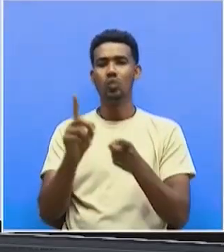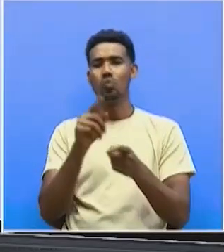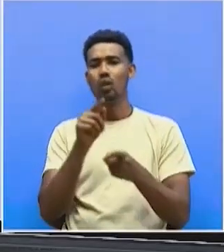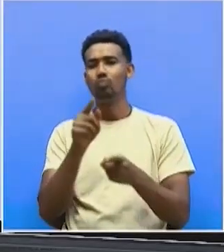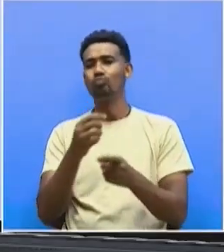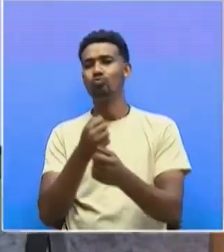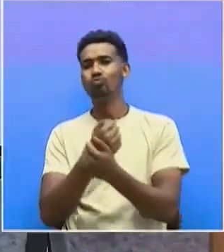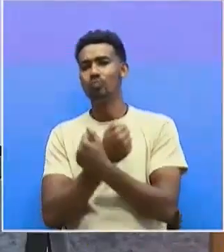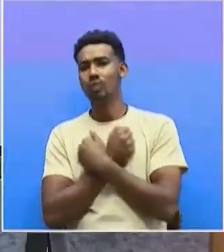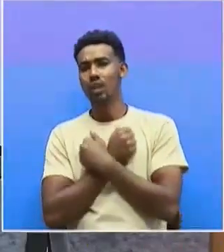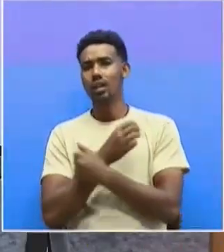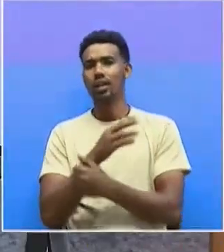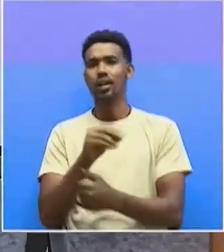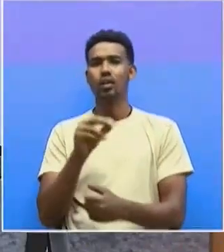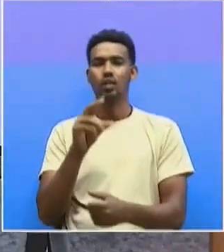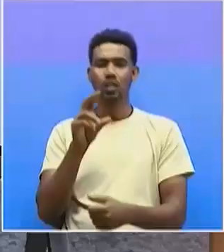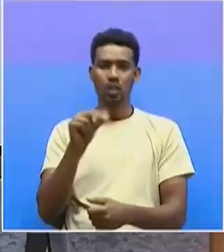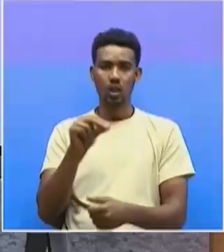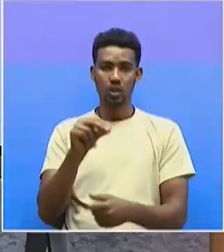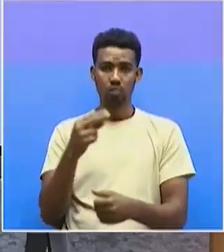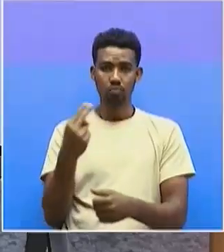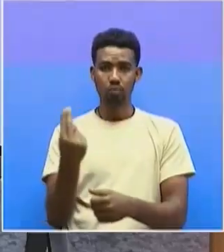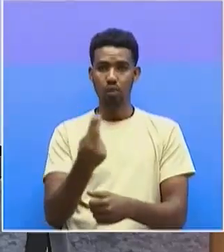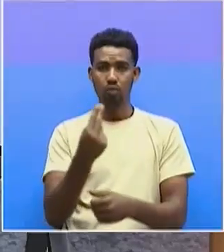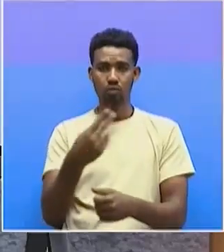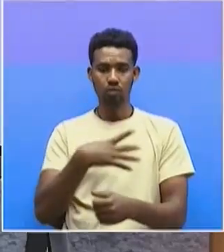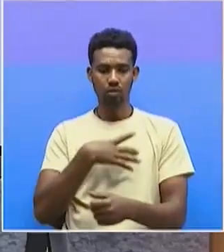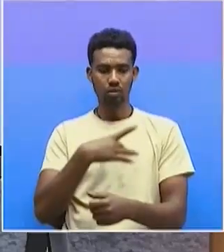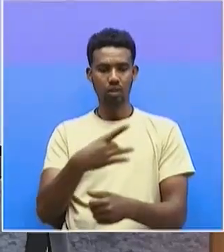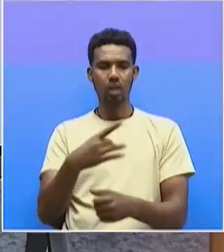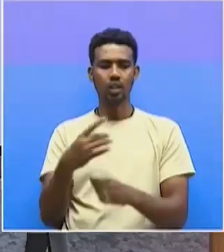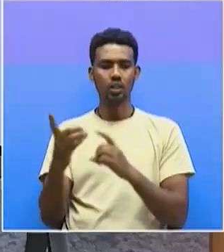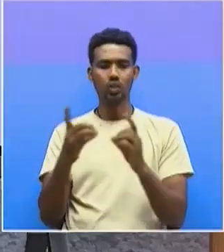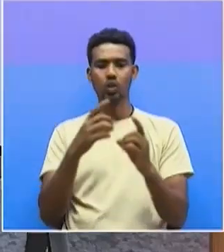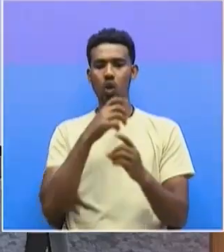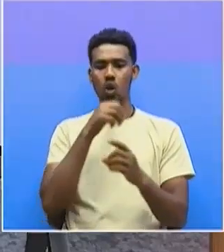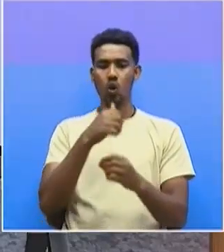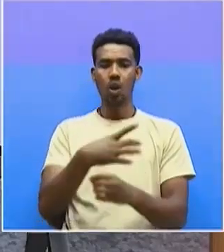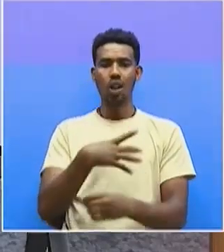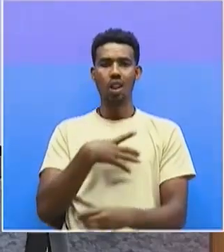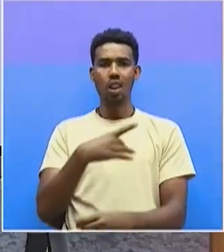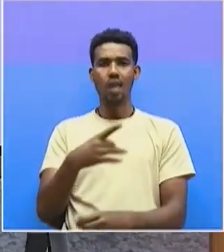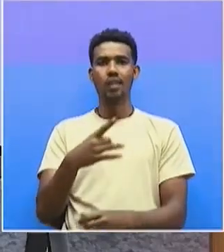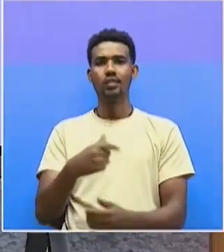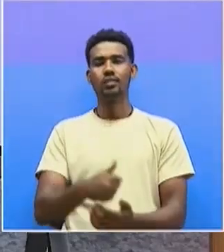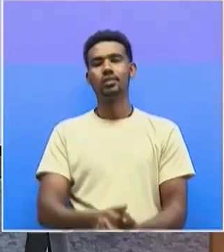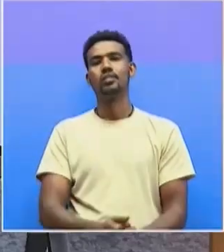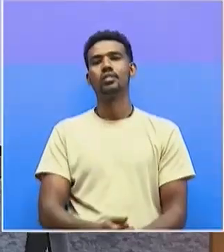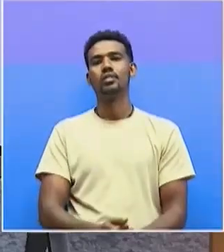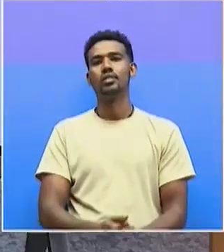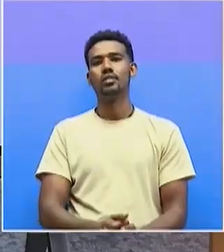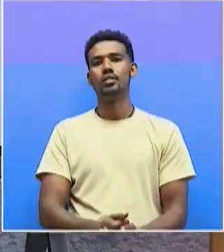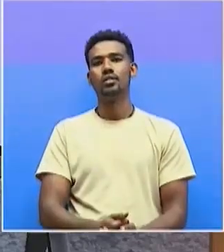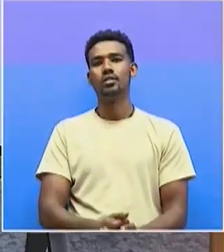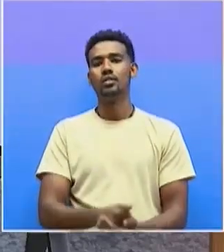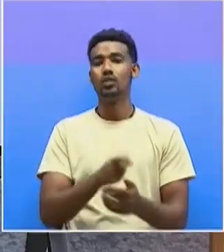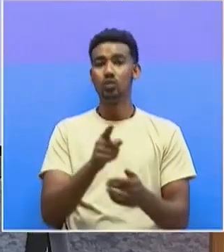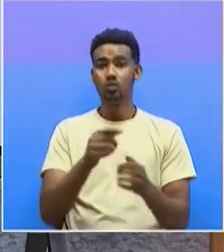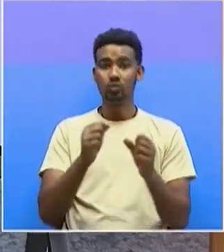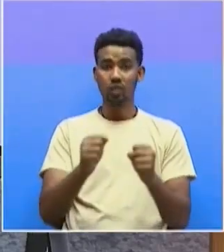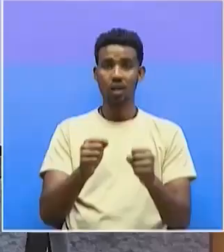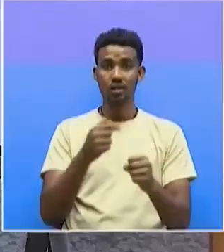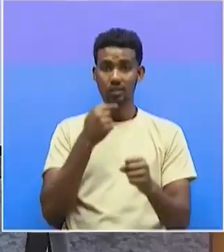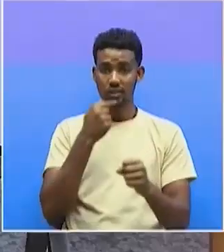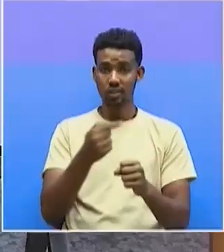like or not by using like, don't like, and don't like. Even, you can say